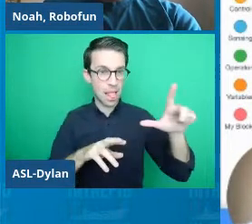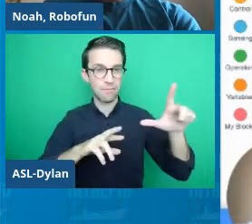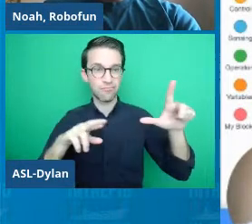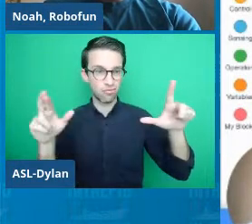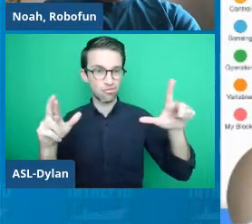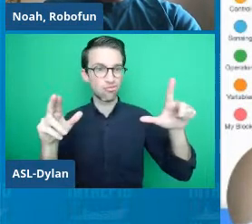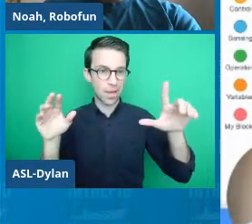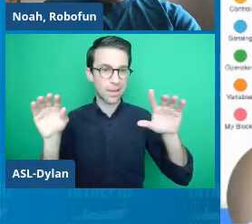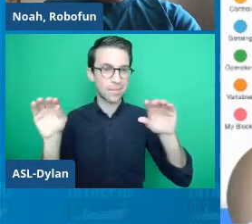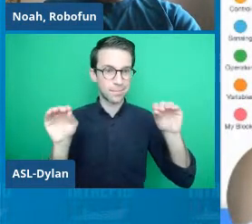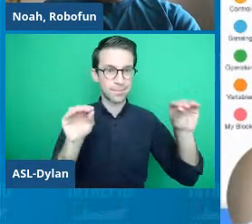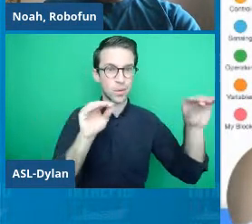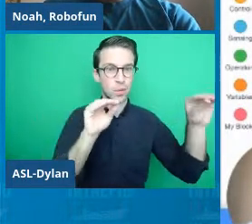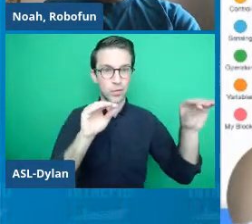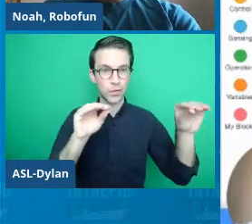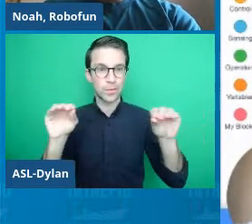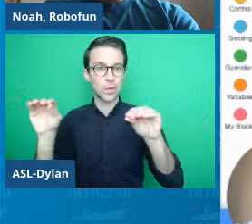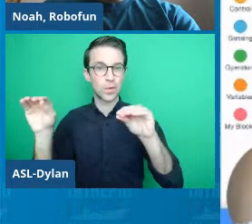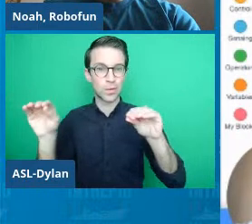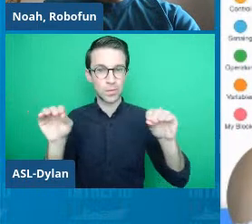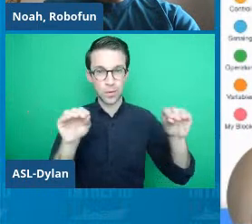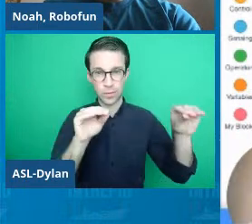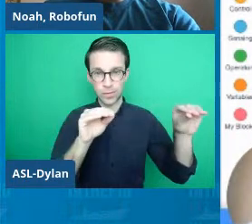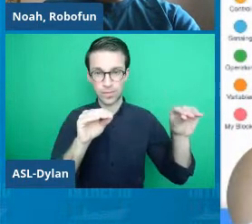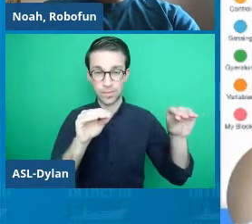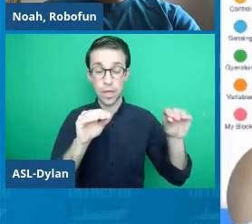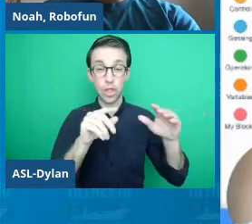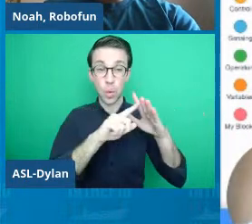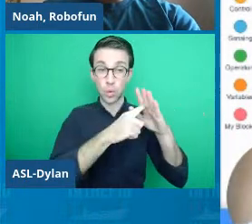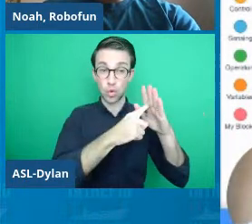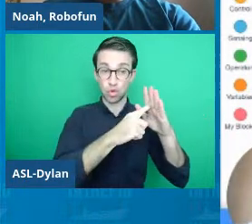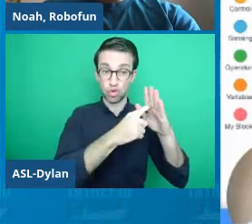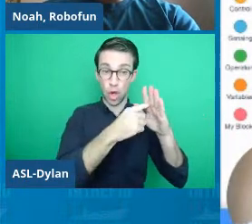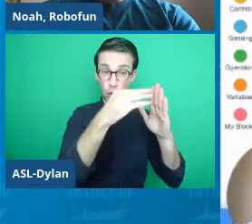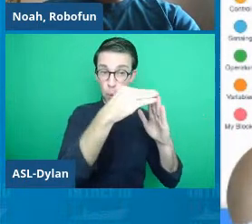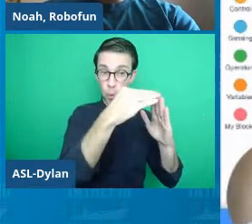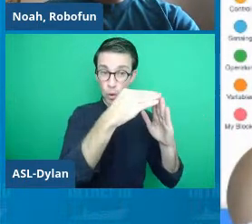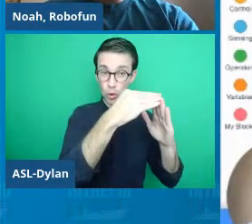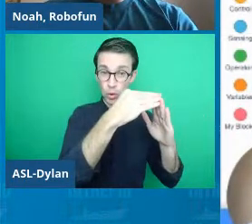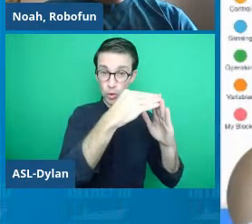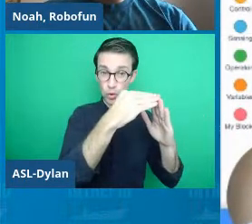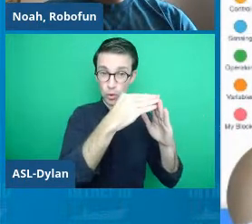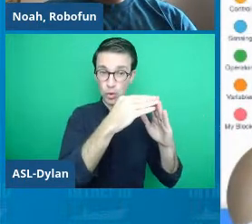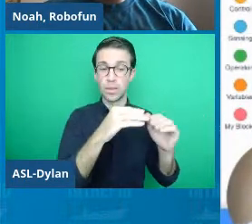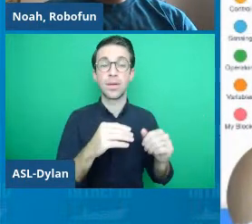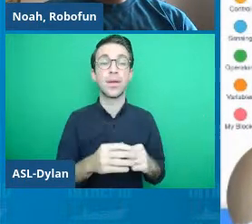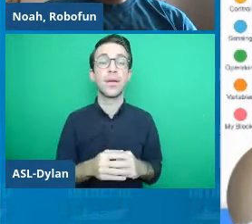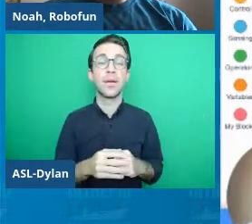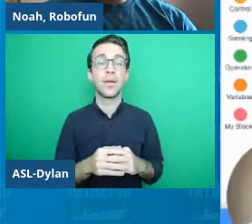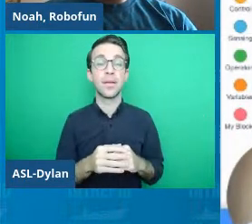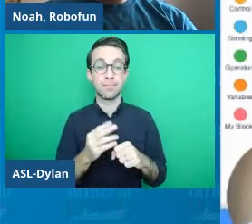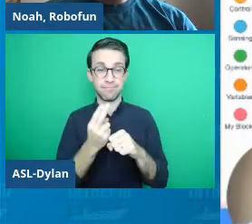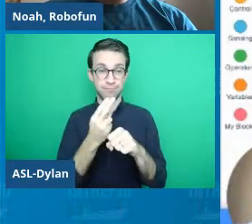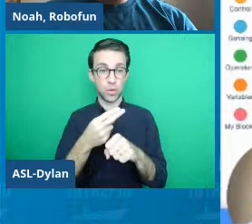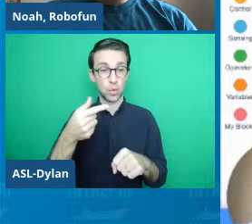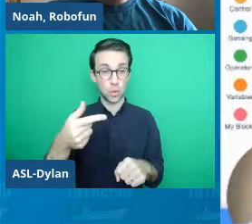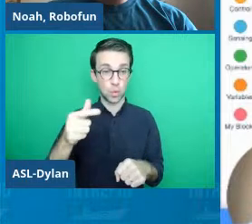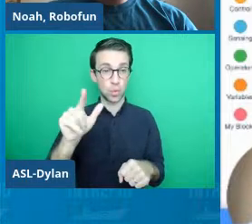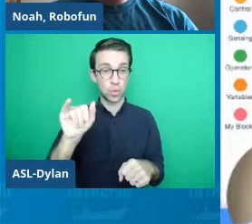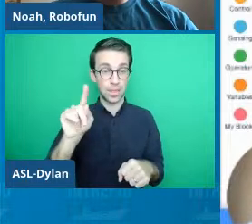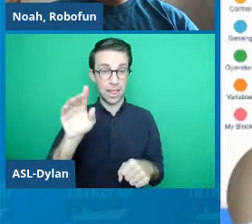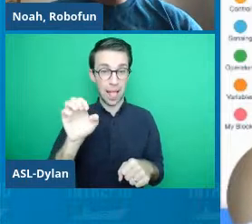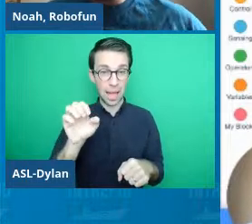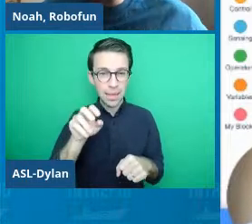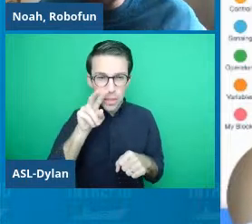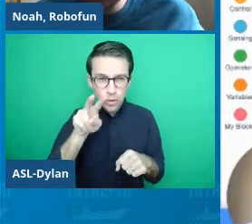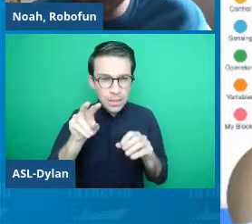to the position over here. So I'm going to bring my bad guy ship here, and then I'm going to go to that glide, and these